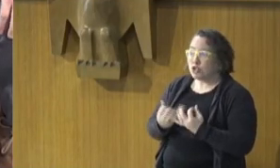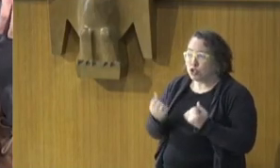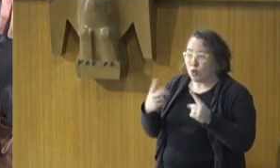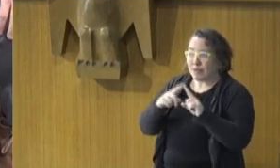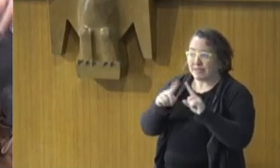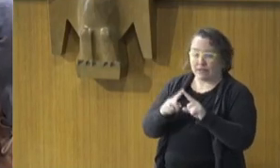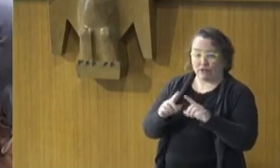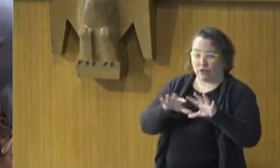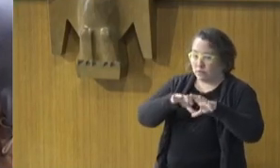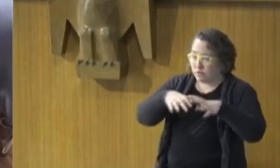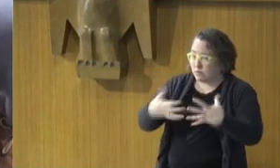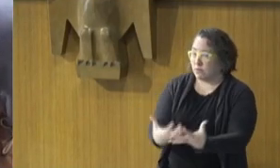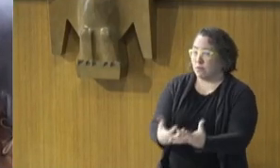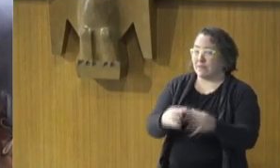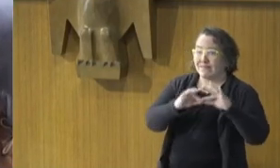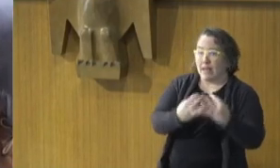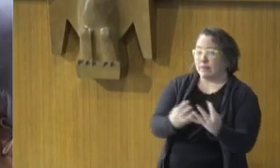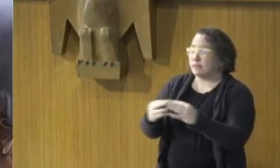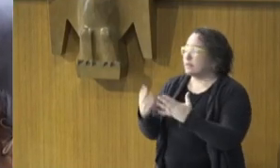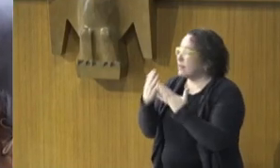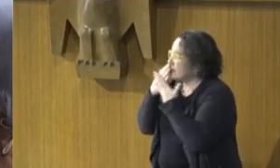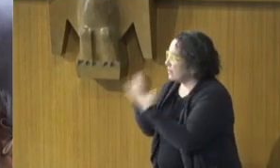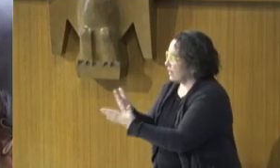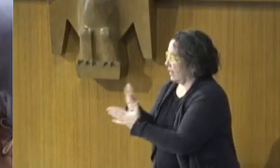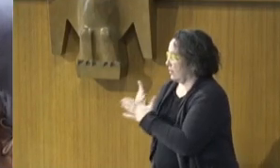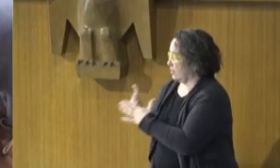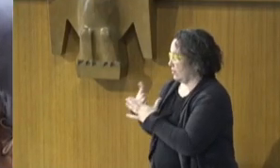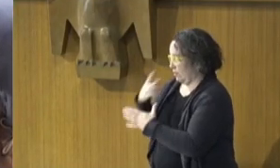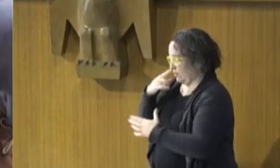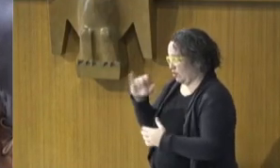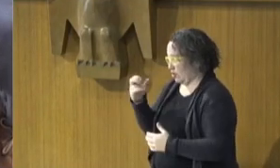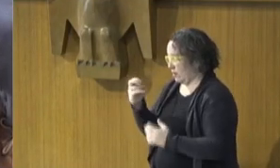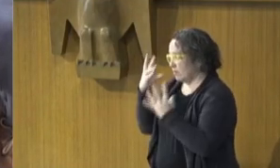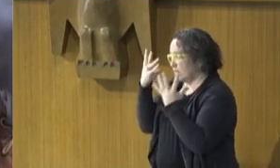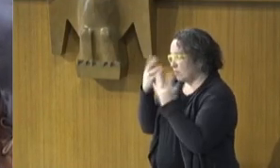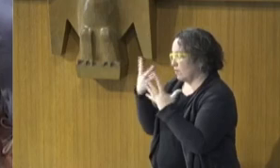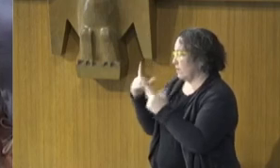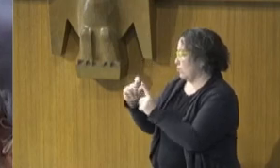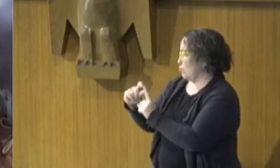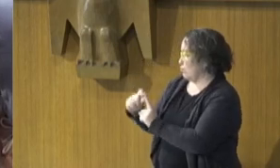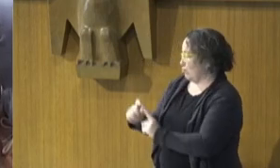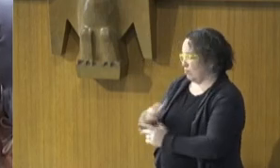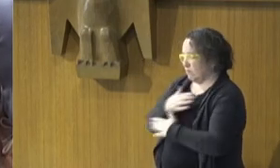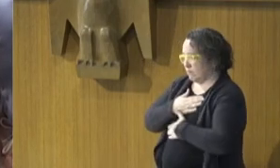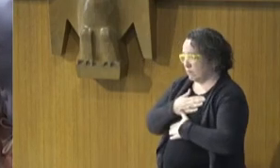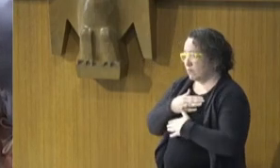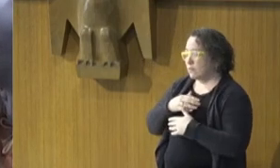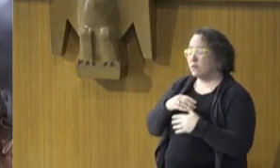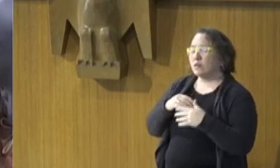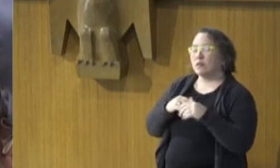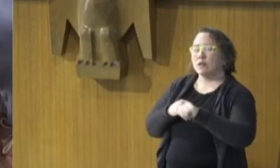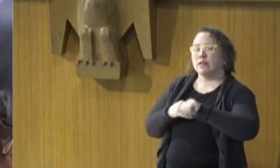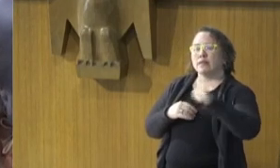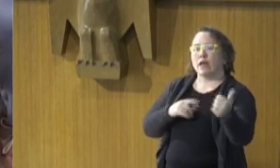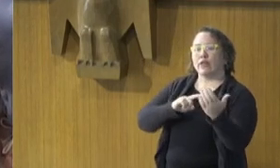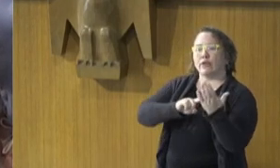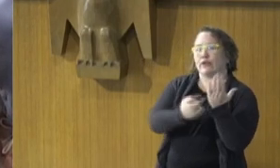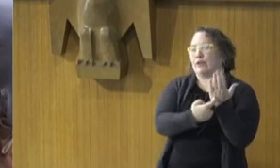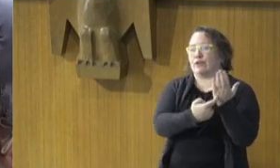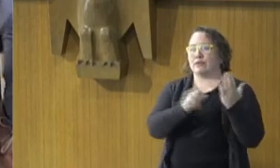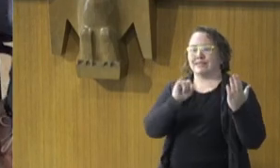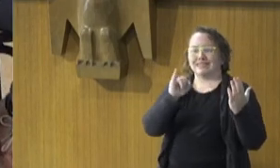Right. And that was so beautifully said. Thanks, Jen. And on the other side of the spectrum is just this